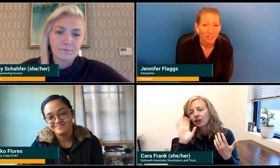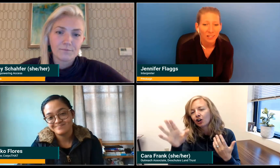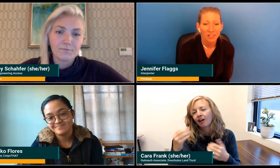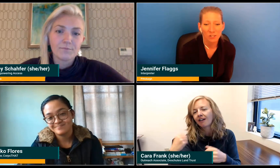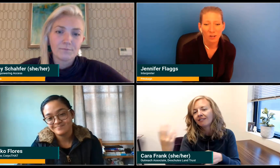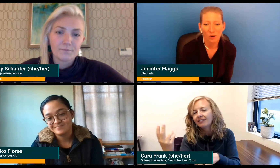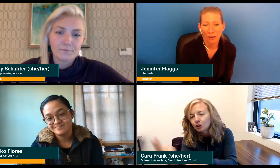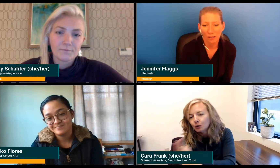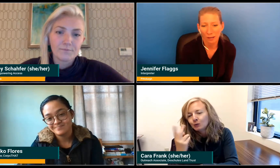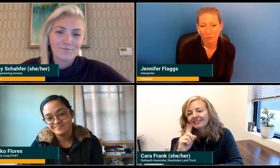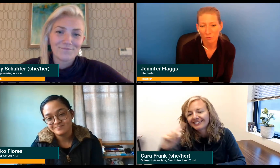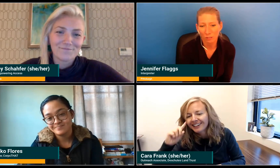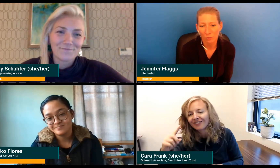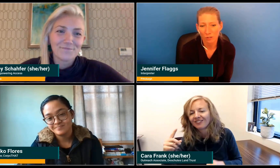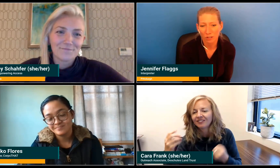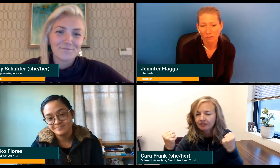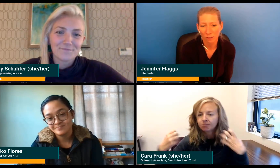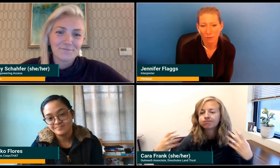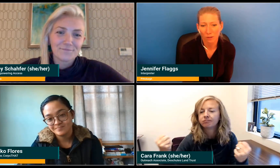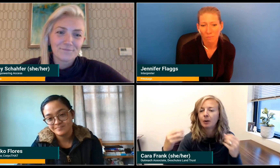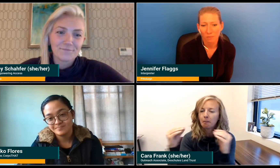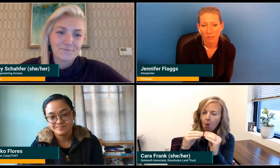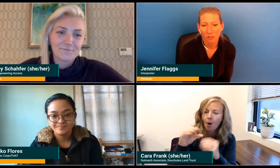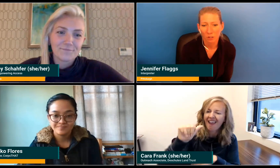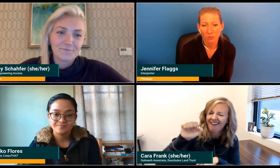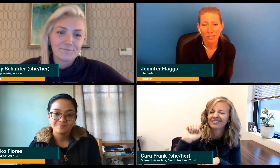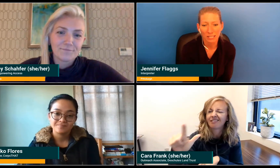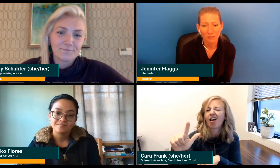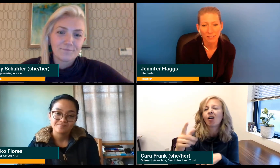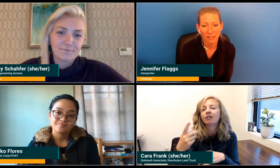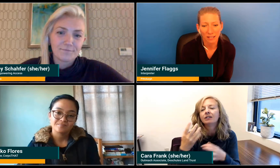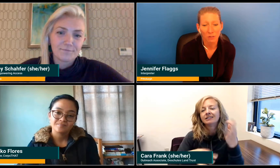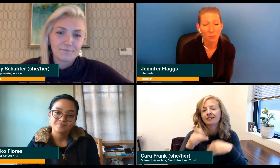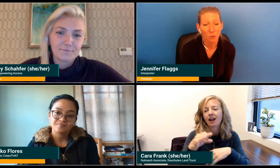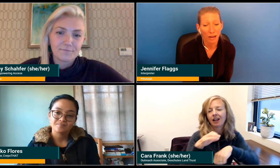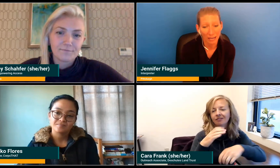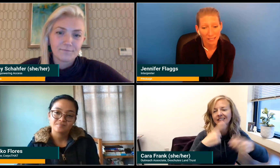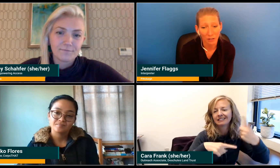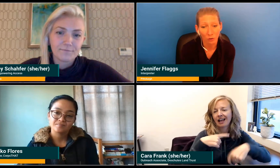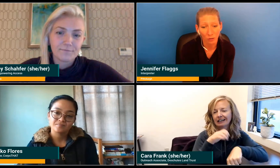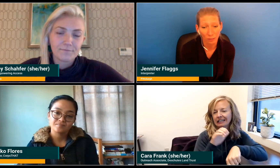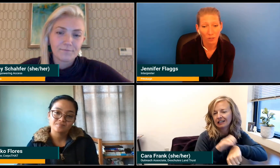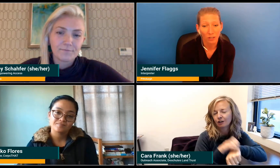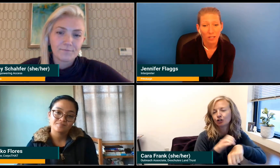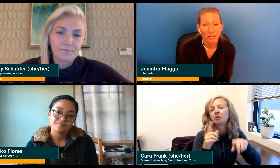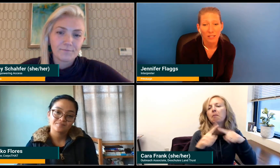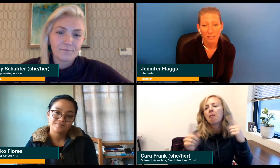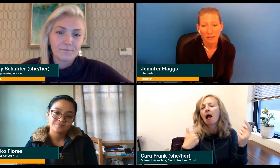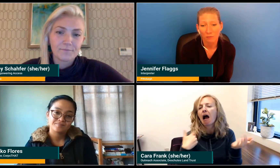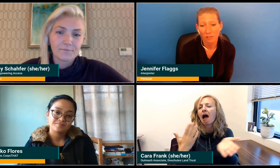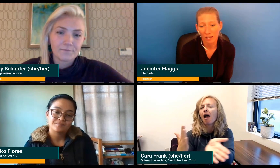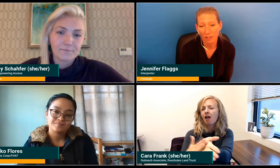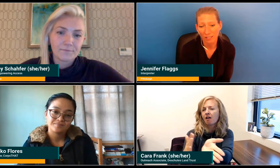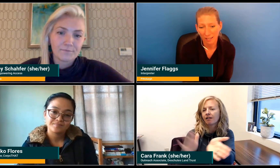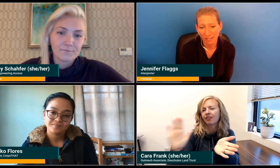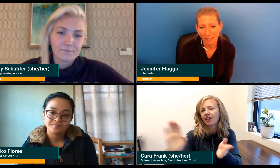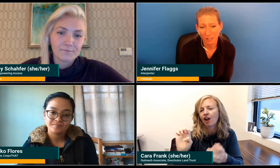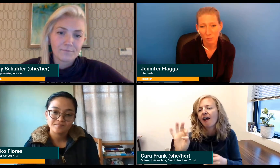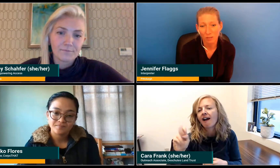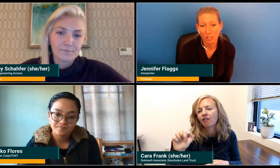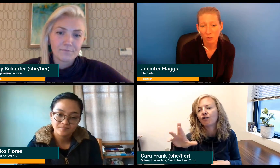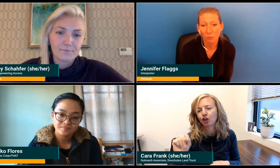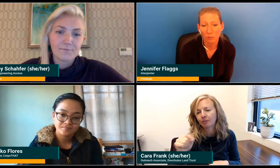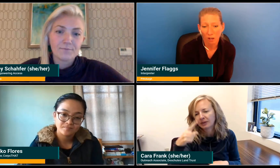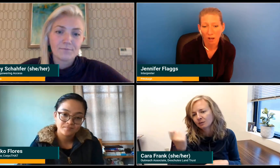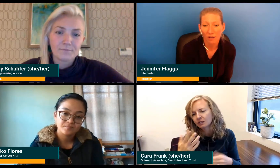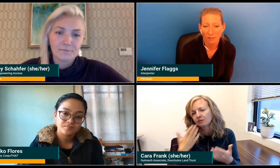signing. So I was really wondering if they were using deaf sign language and more ASL grammar instead of relying on signed English.